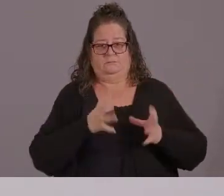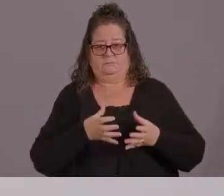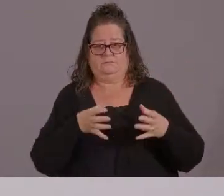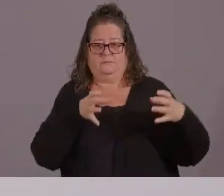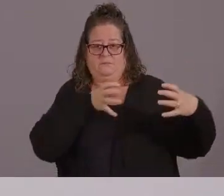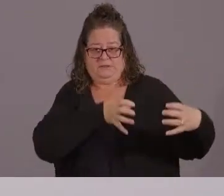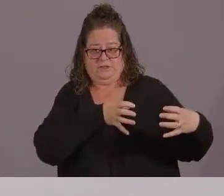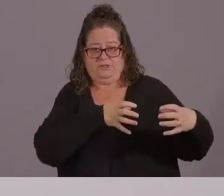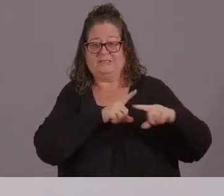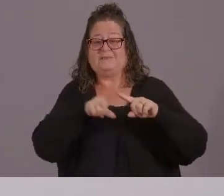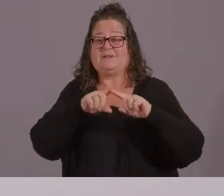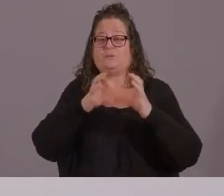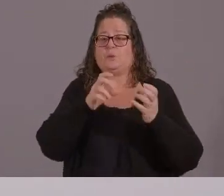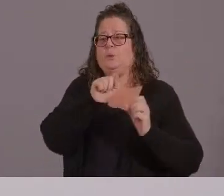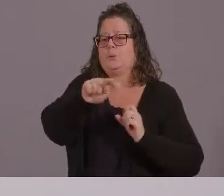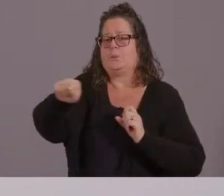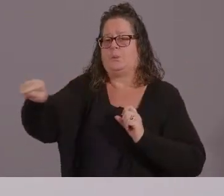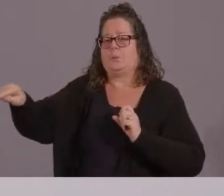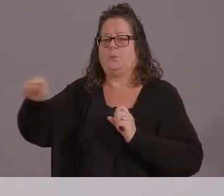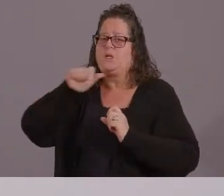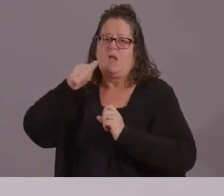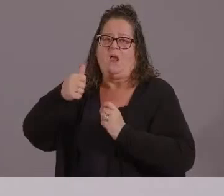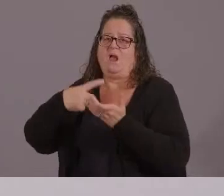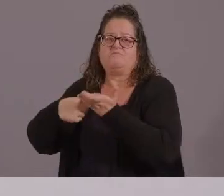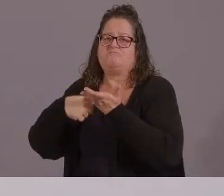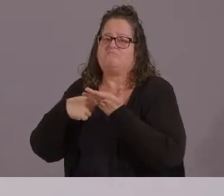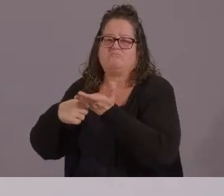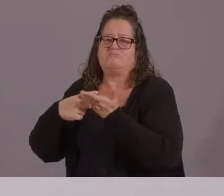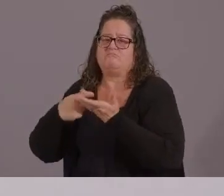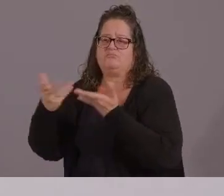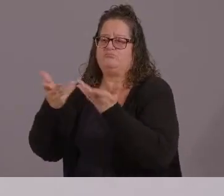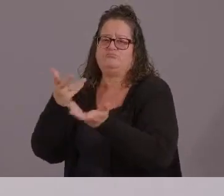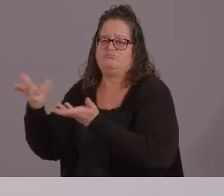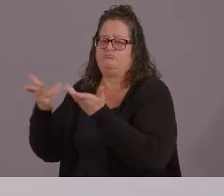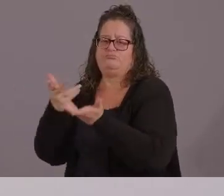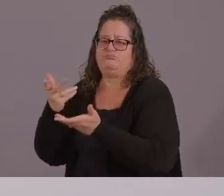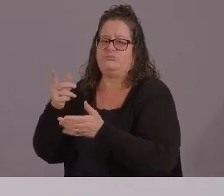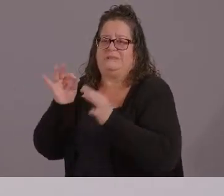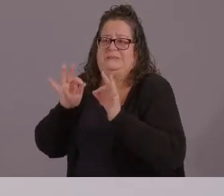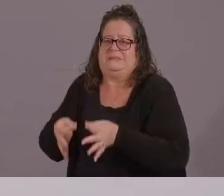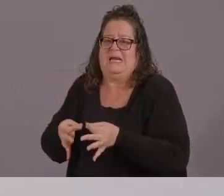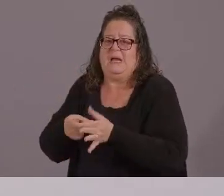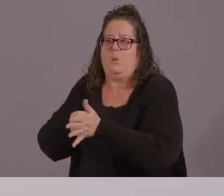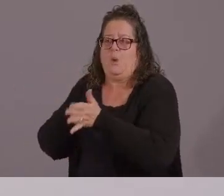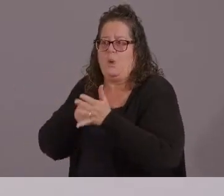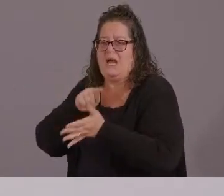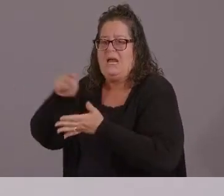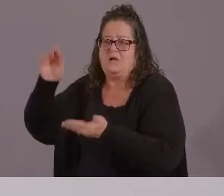in the movement from mitigation requirements to recommendations. Okay, Chris,